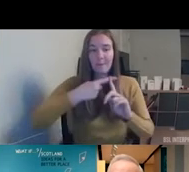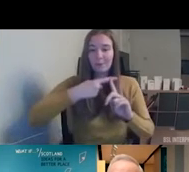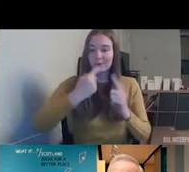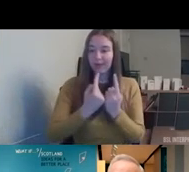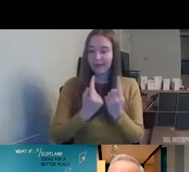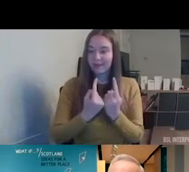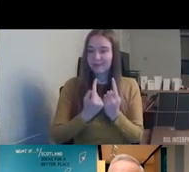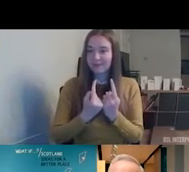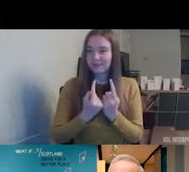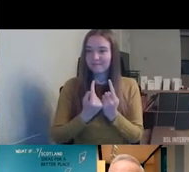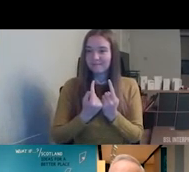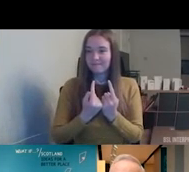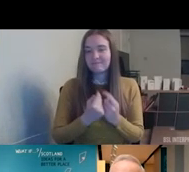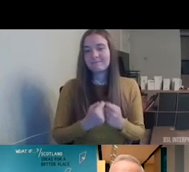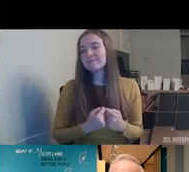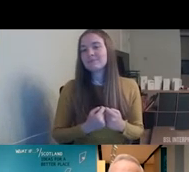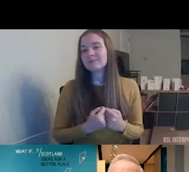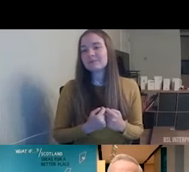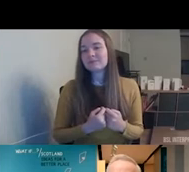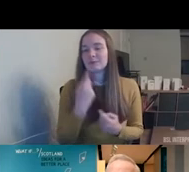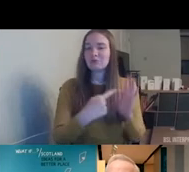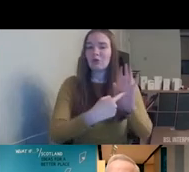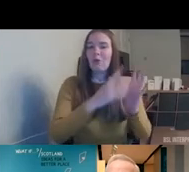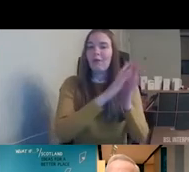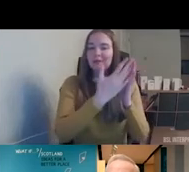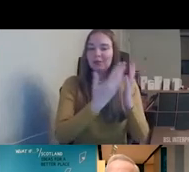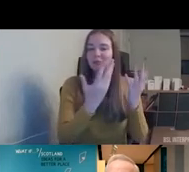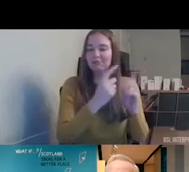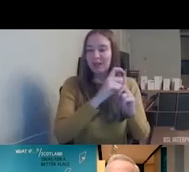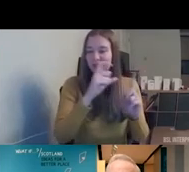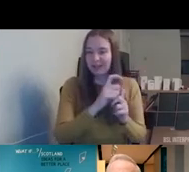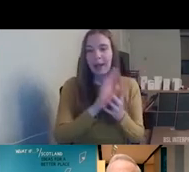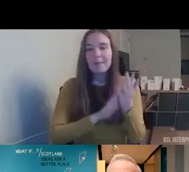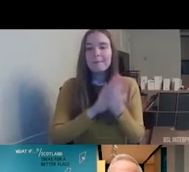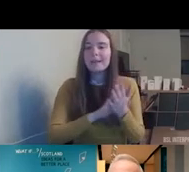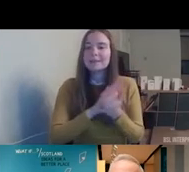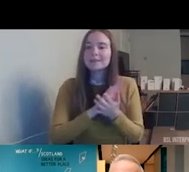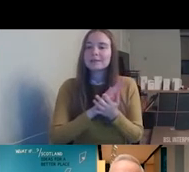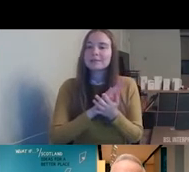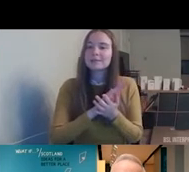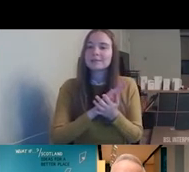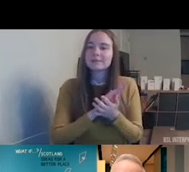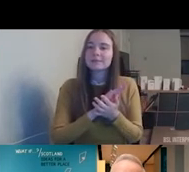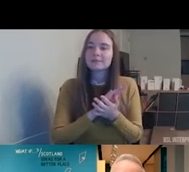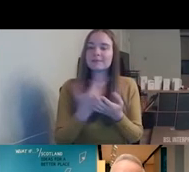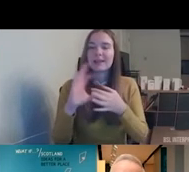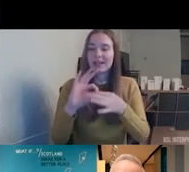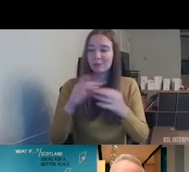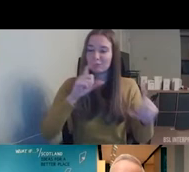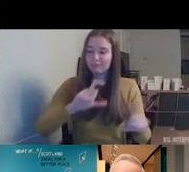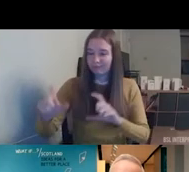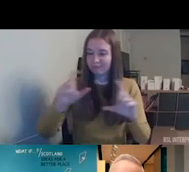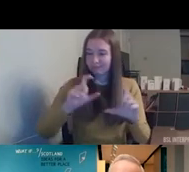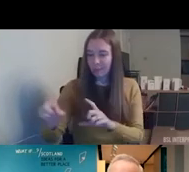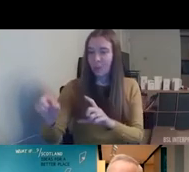able to put the exhibition on Dundee is it allowed the engagement to continue. And there's been a